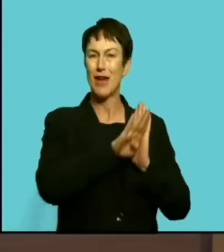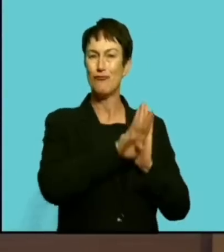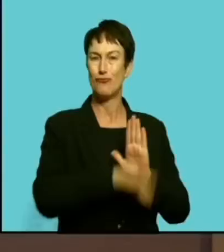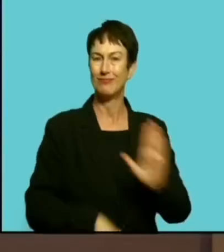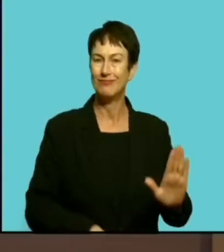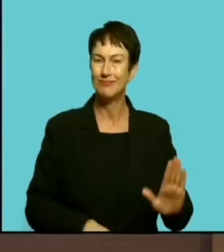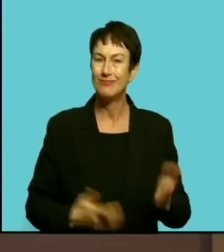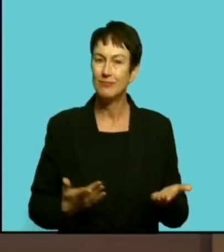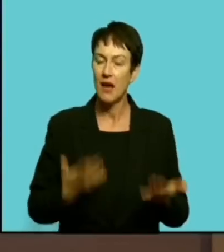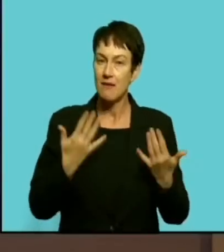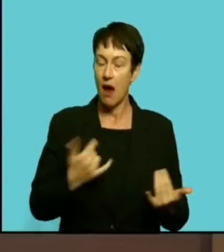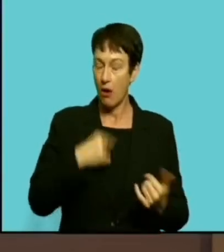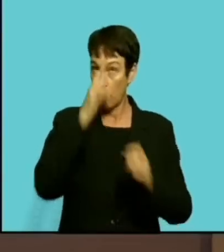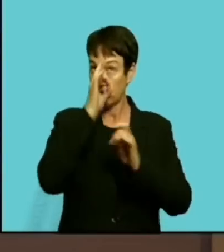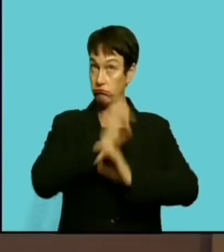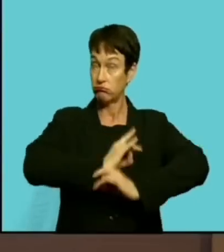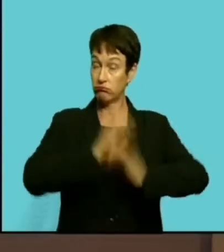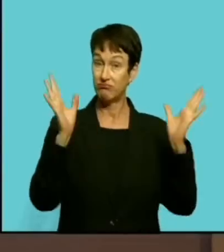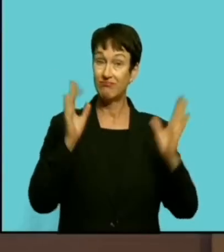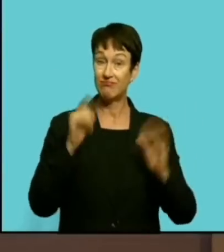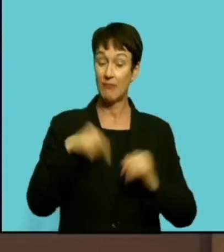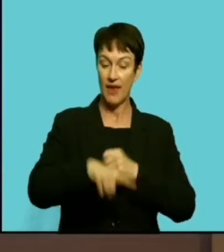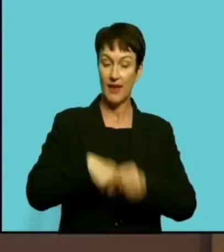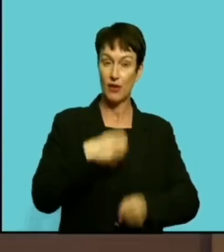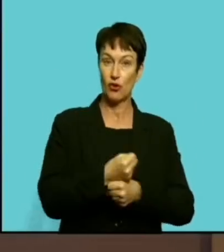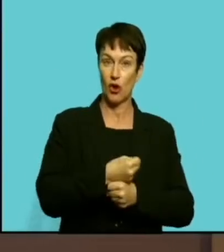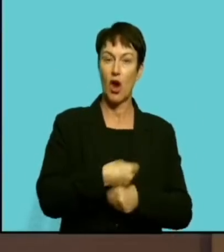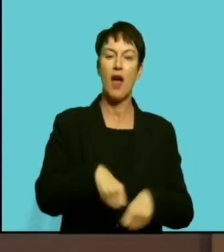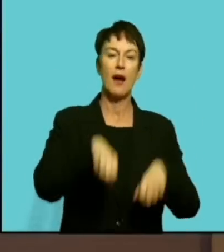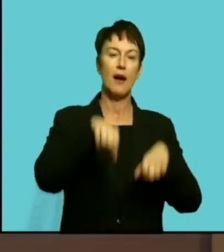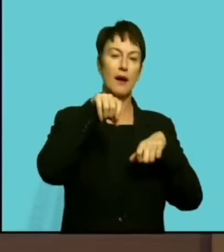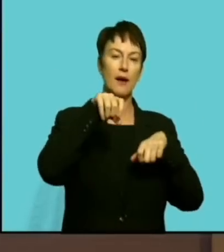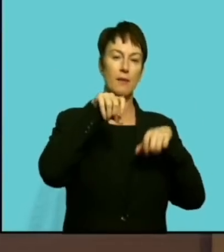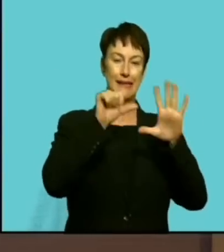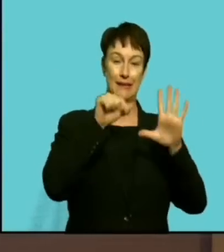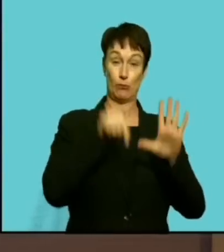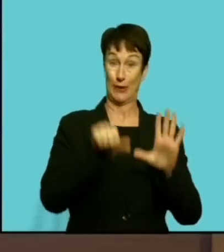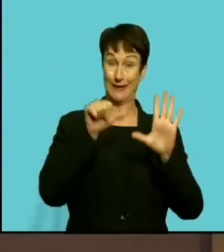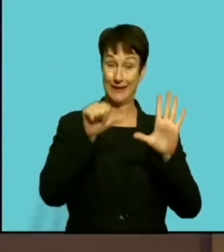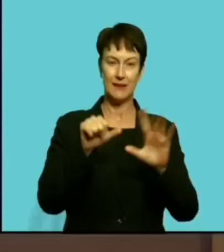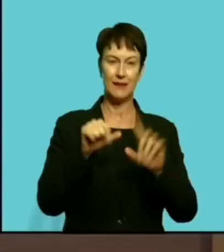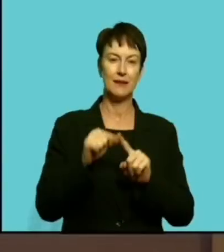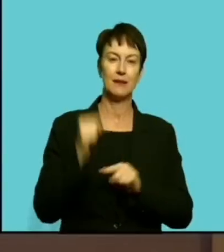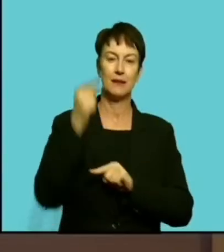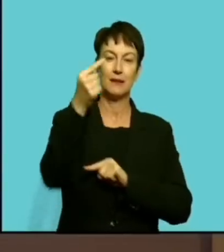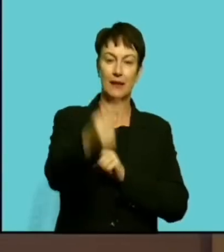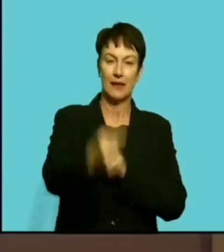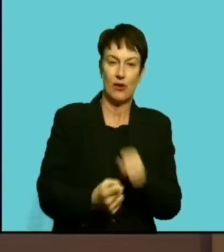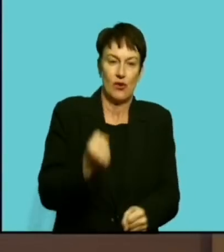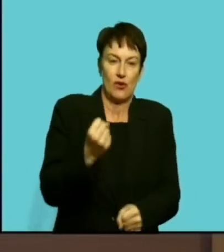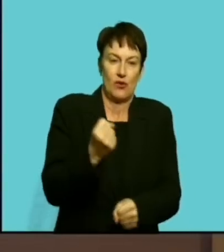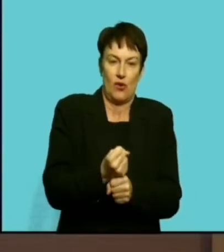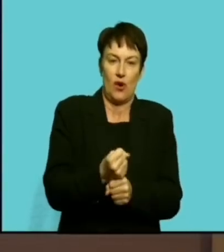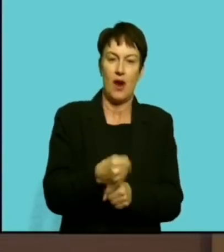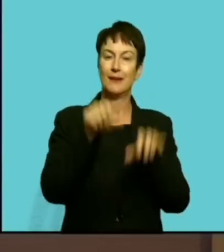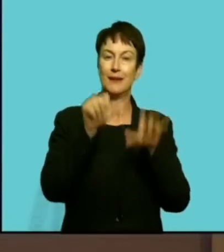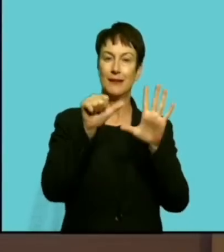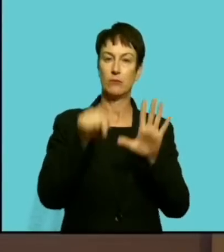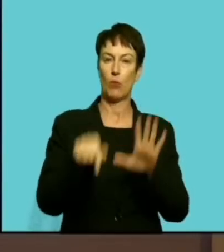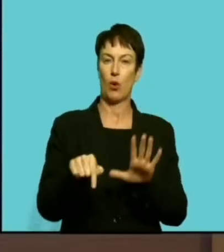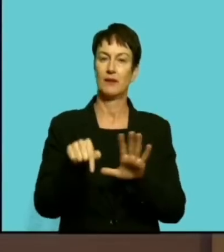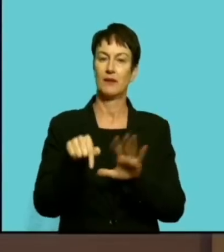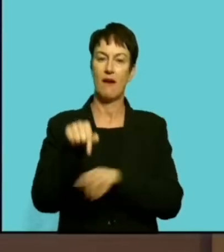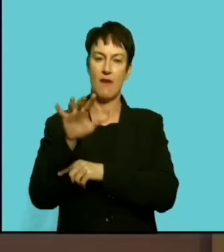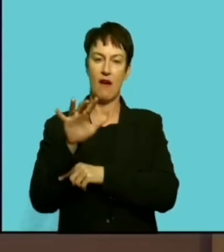expected to be 6.6% in 2022 and 5.6% in 2023. Food price inflation